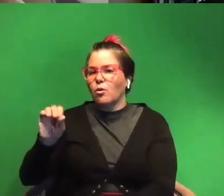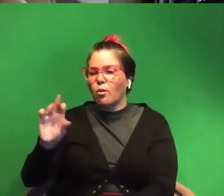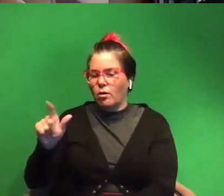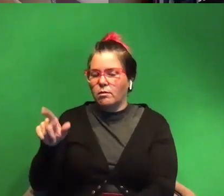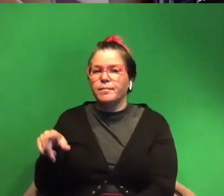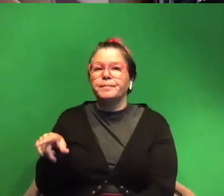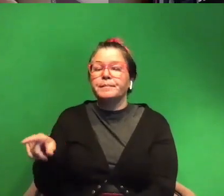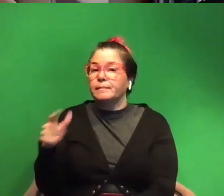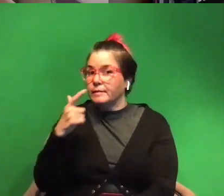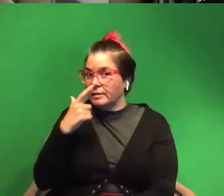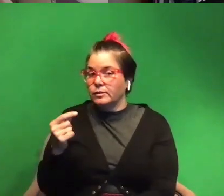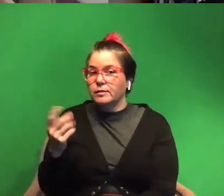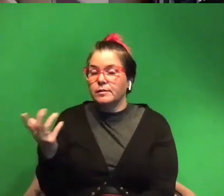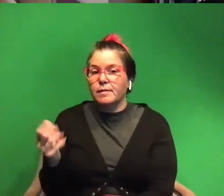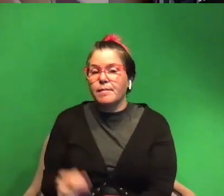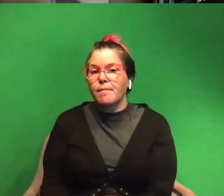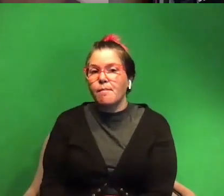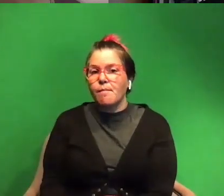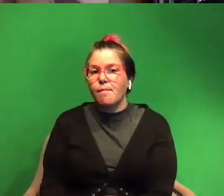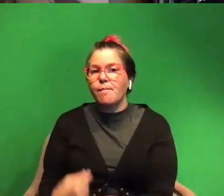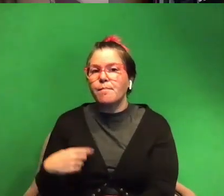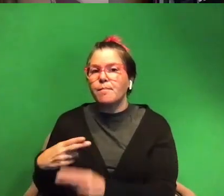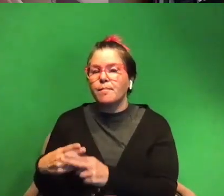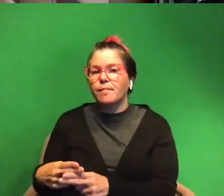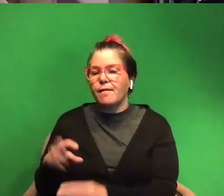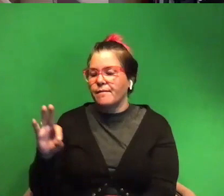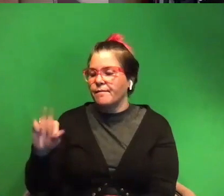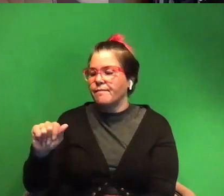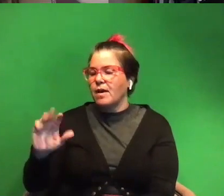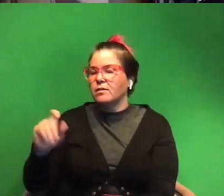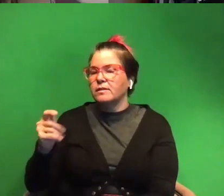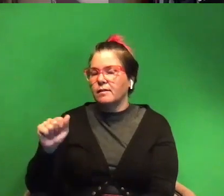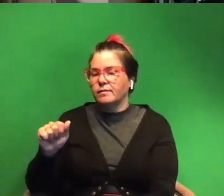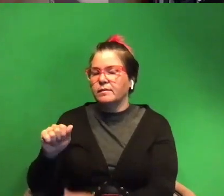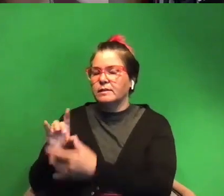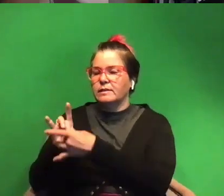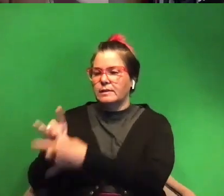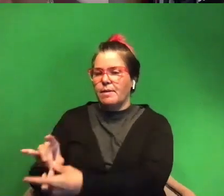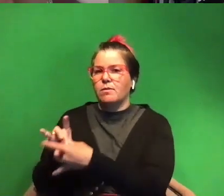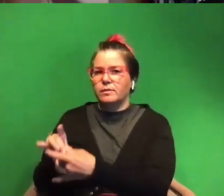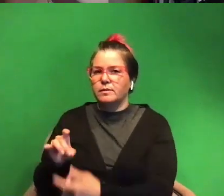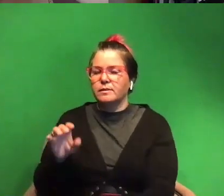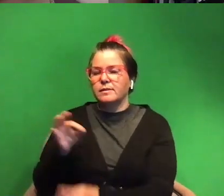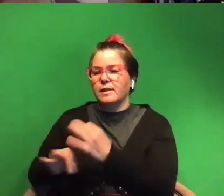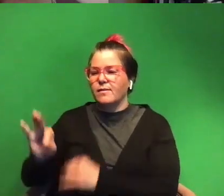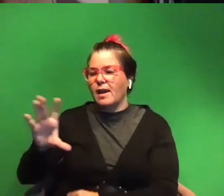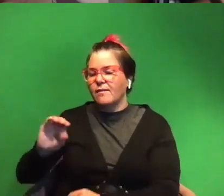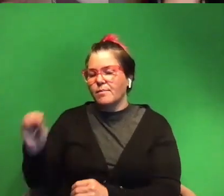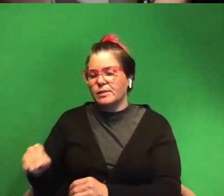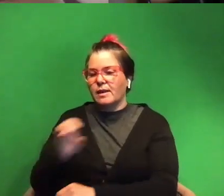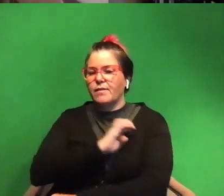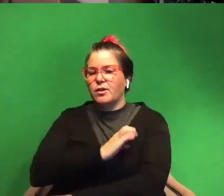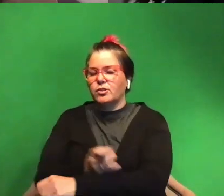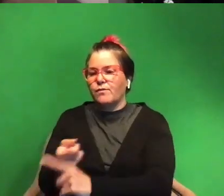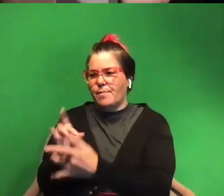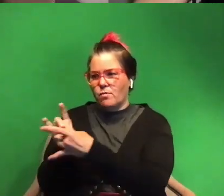it is that it is what we call a facultative symbiosis. So instead of getting 95% of its energy from its symbionts